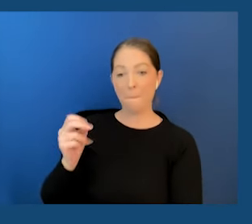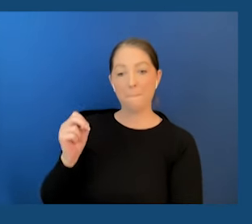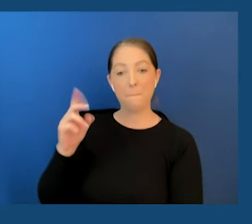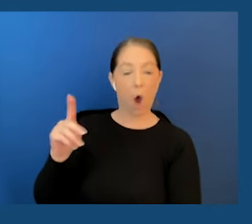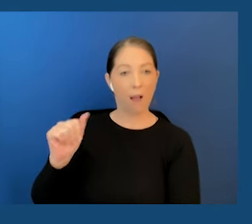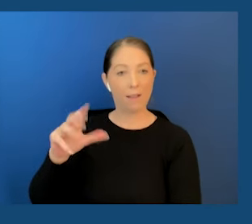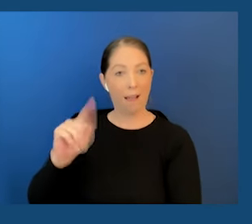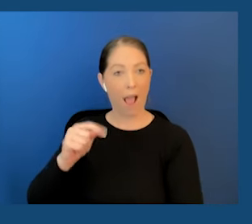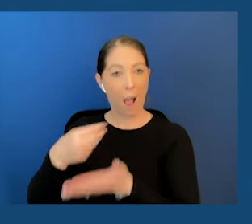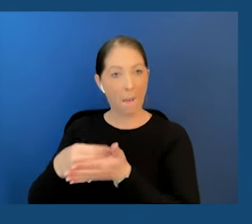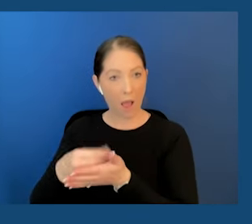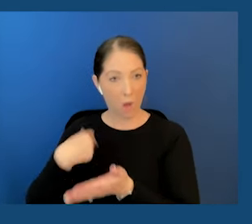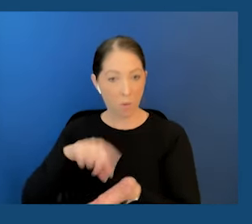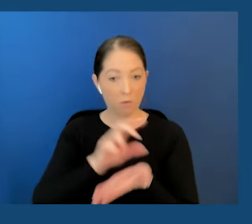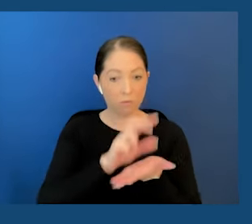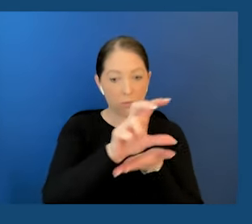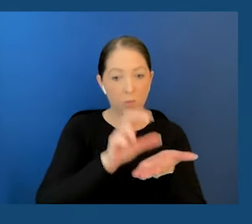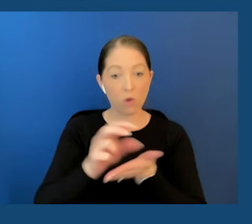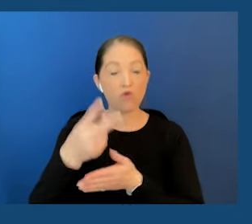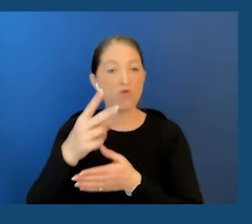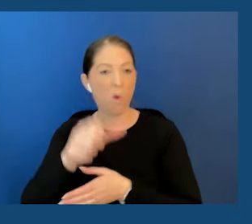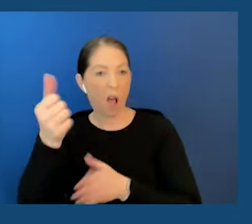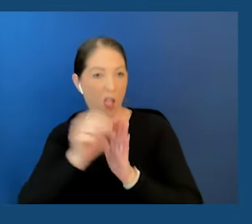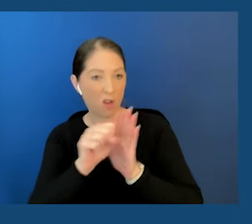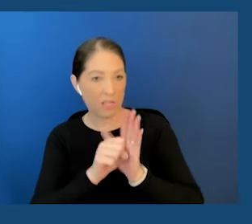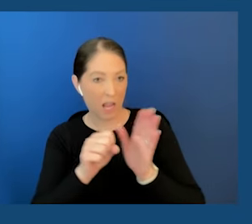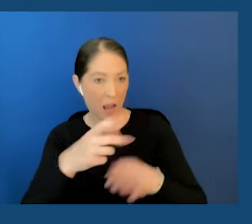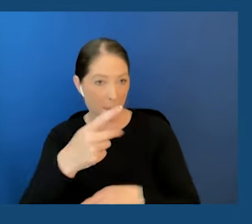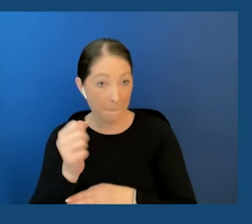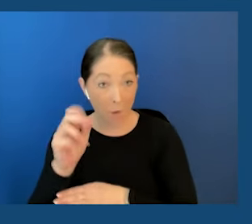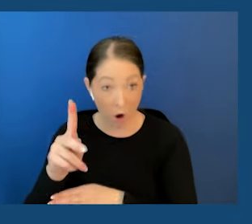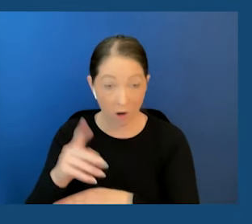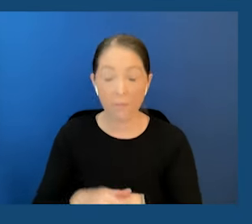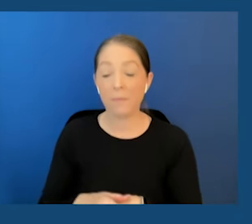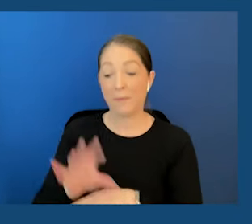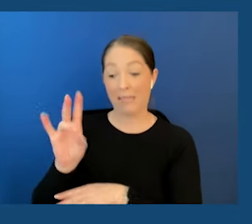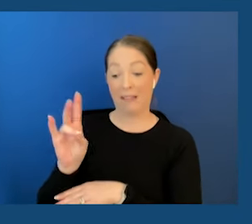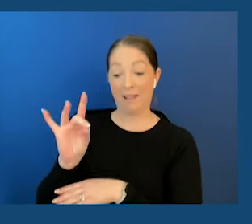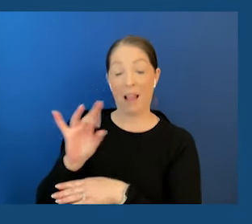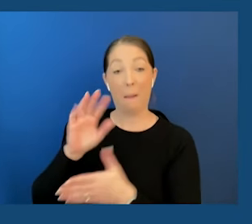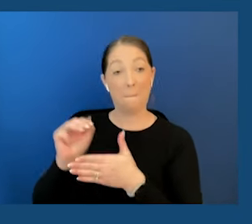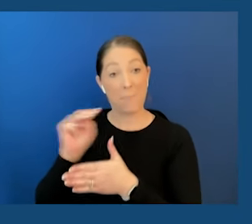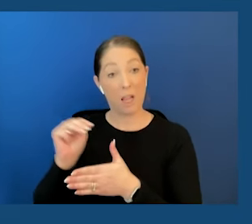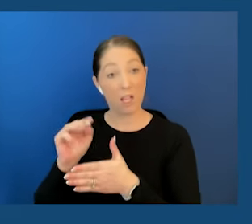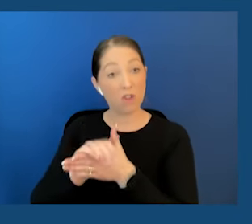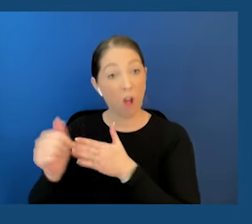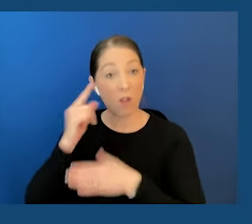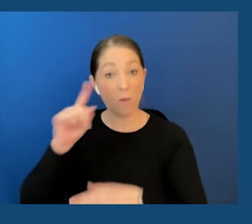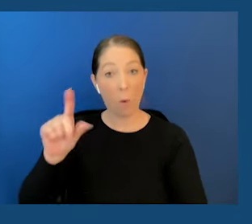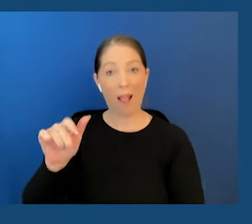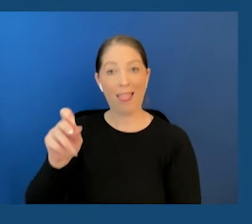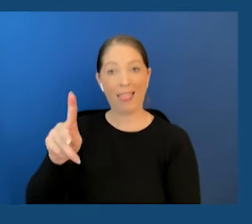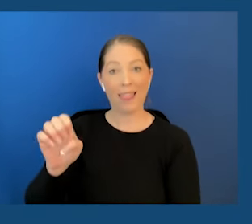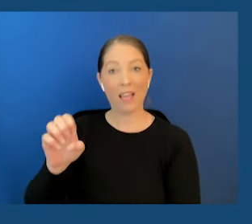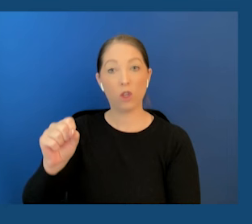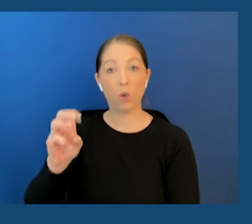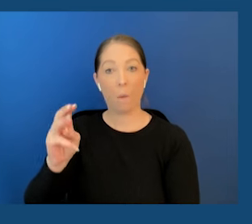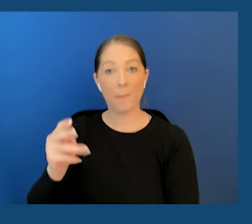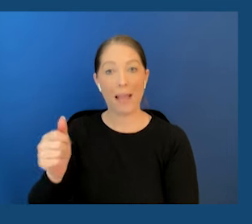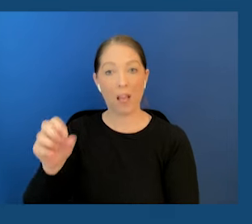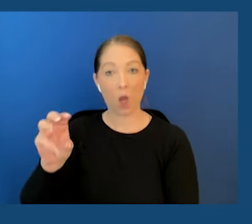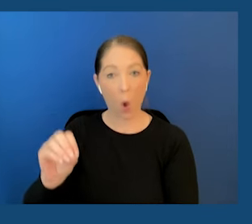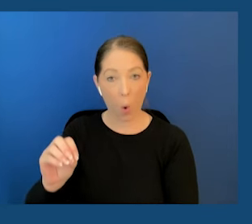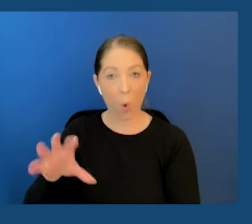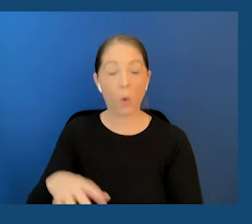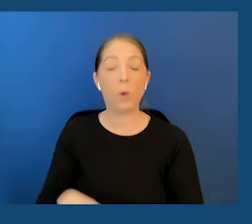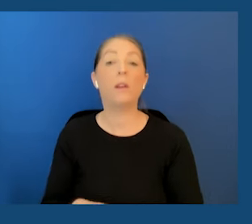two other state parks here, $78 million for Lake Sebago at the Harriman State Park, and $70 million